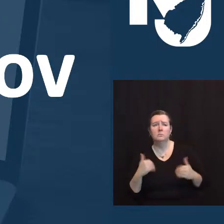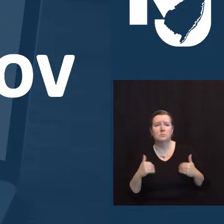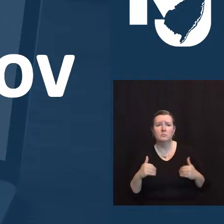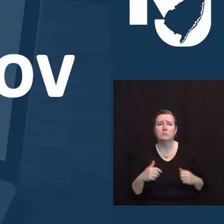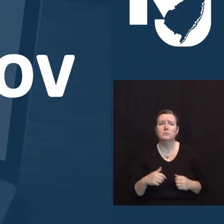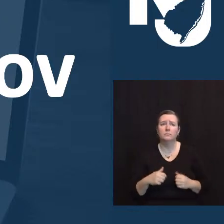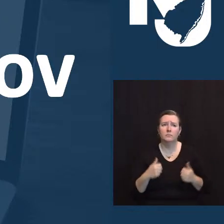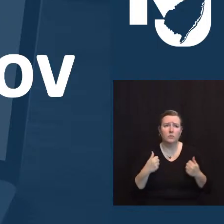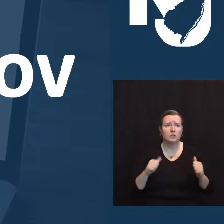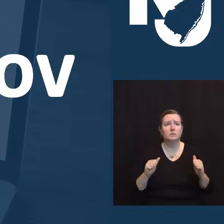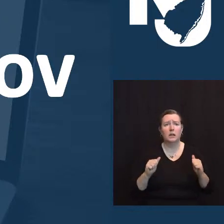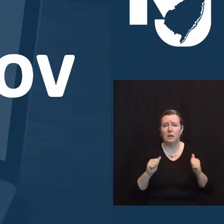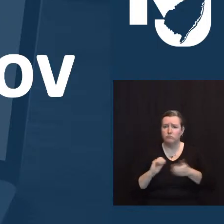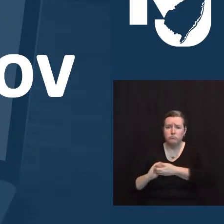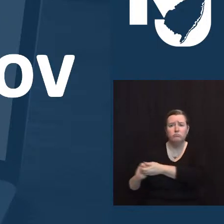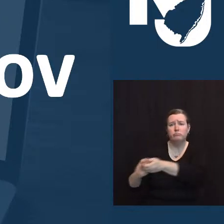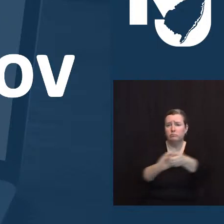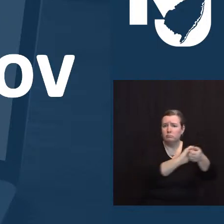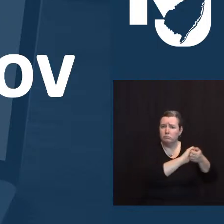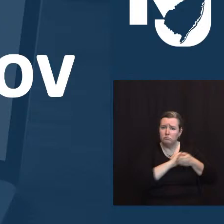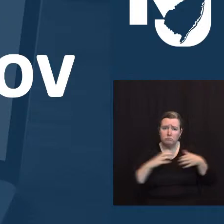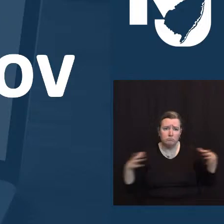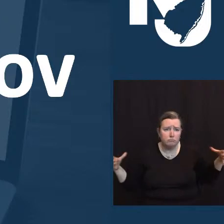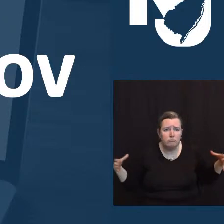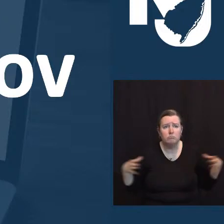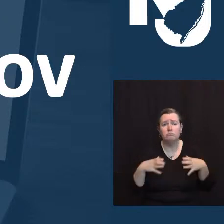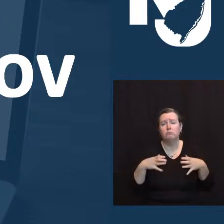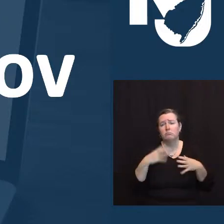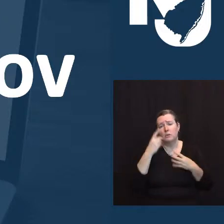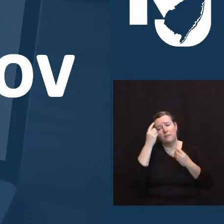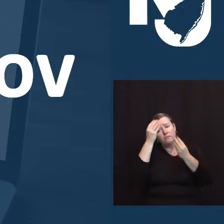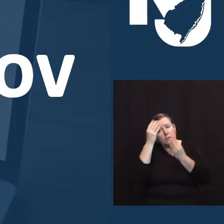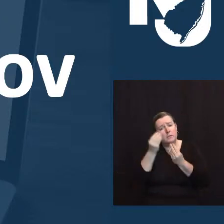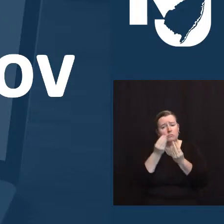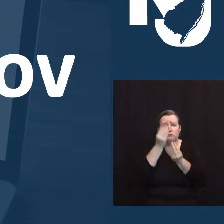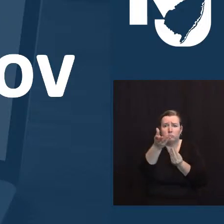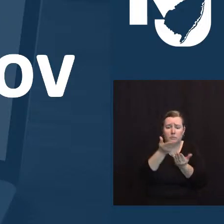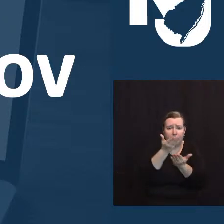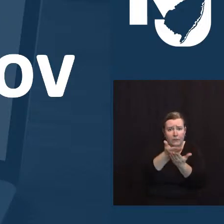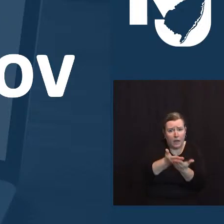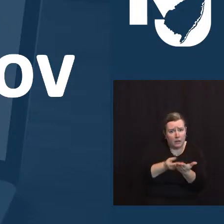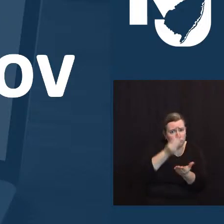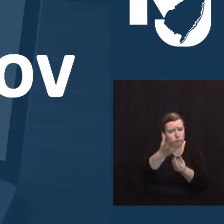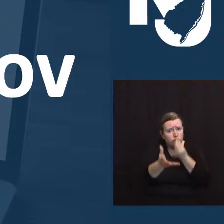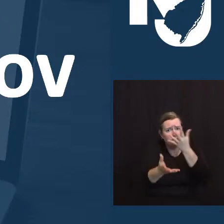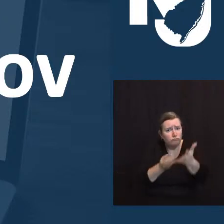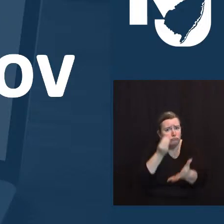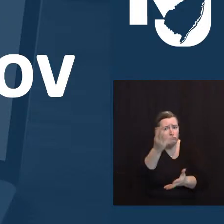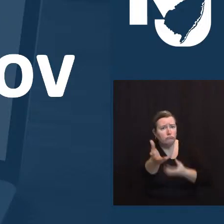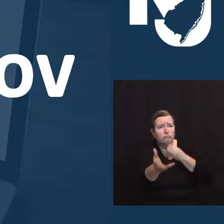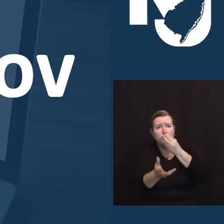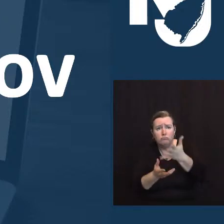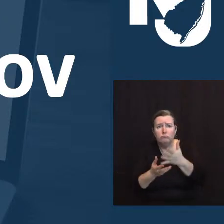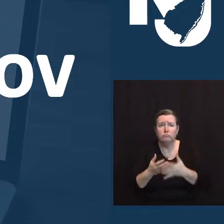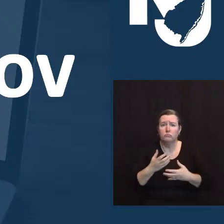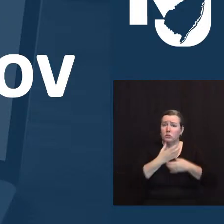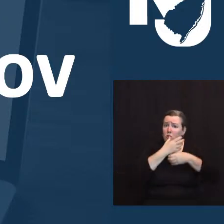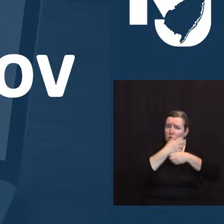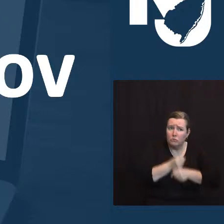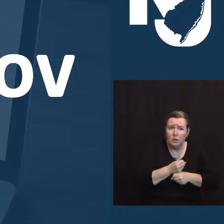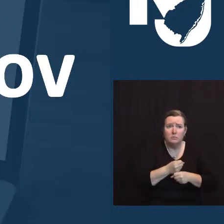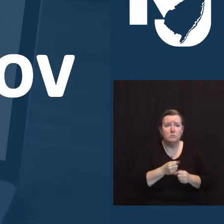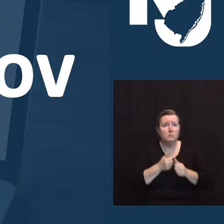family together with facts and faith and decisions guided solely by the science, by the data, by the